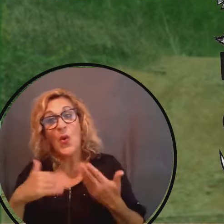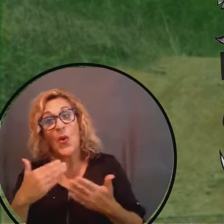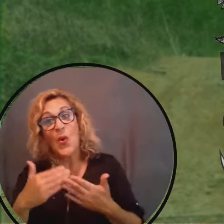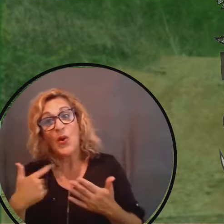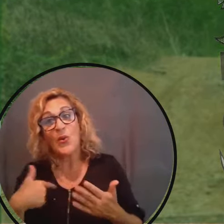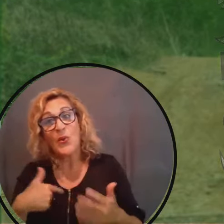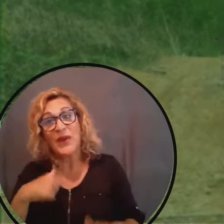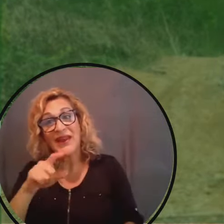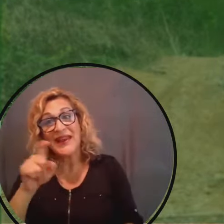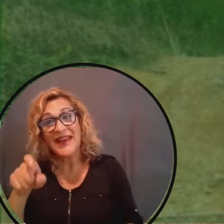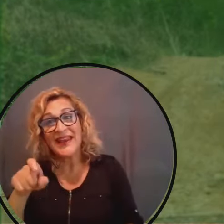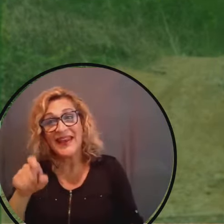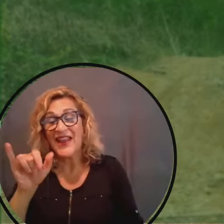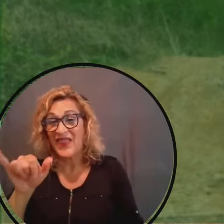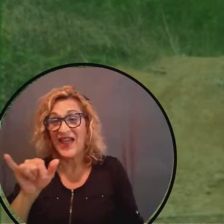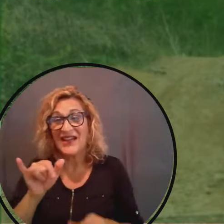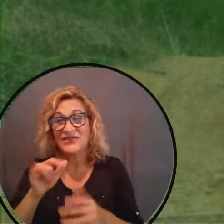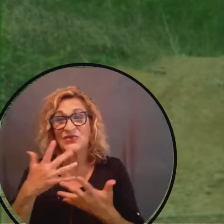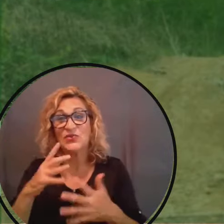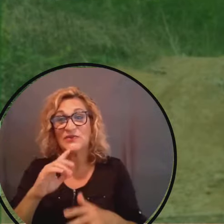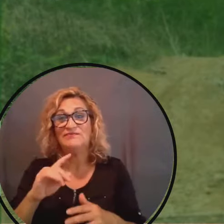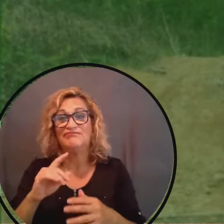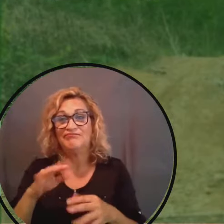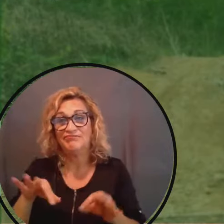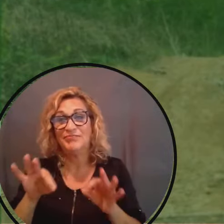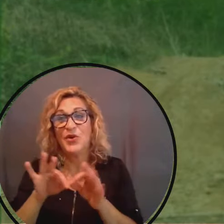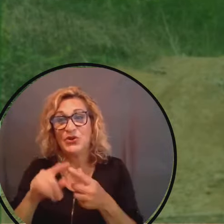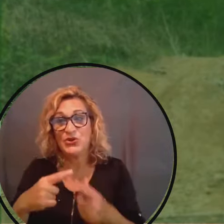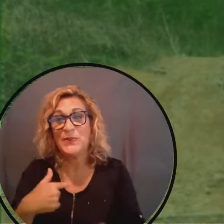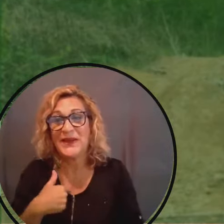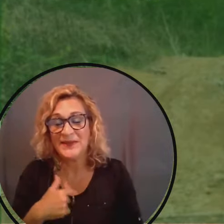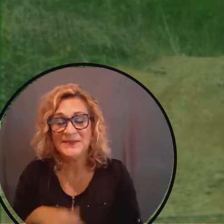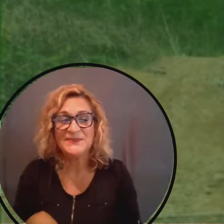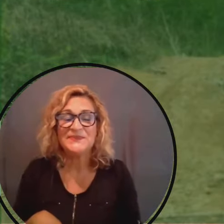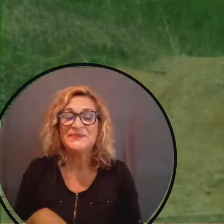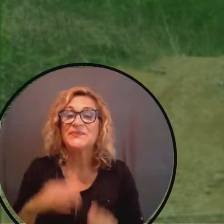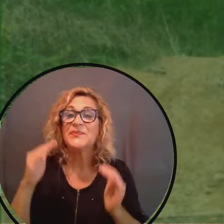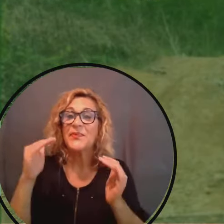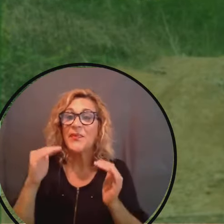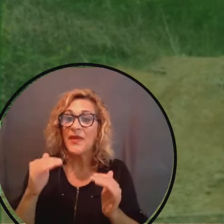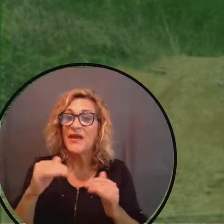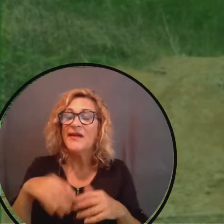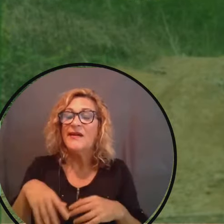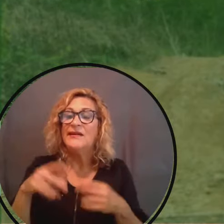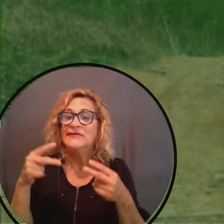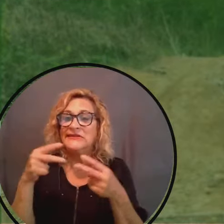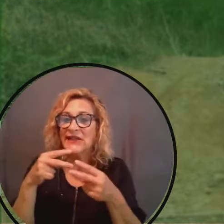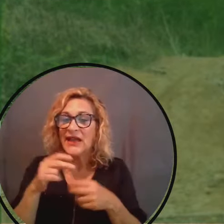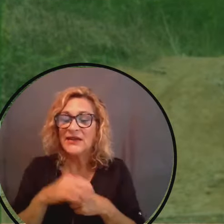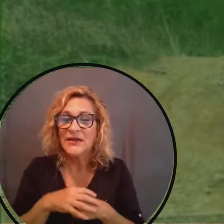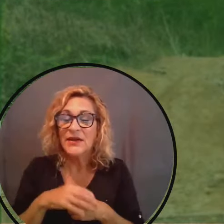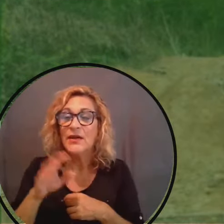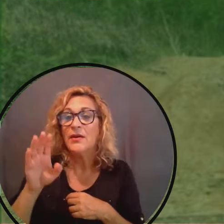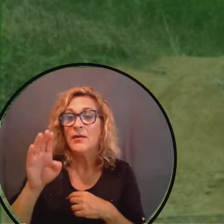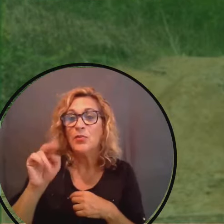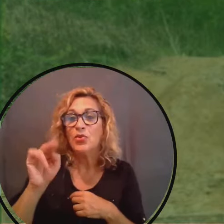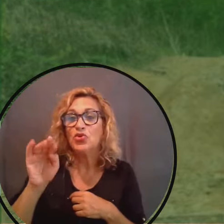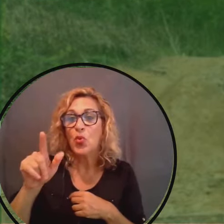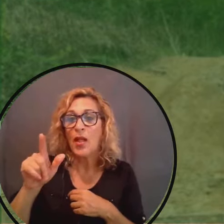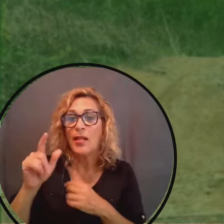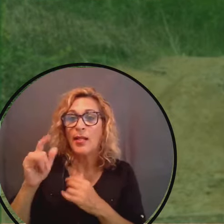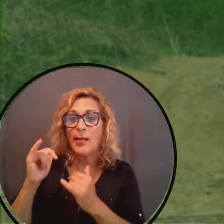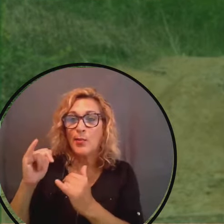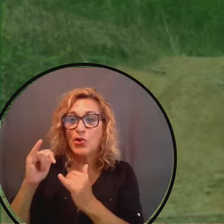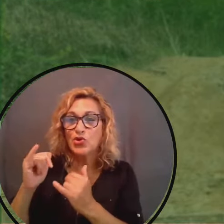Next slide. So mutual aid, when I think about what that term means, I think about it as the part of our